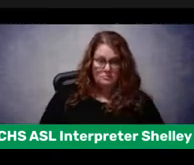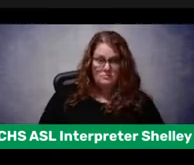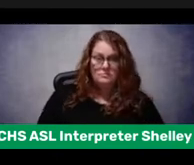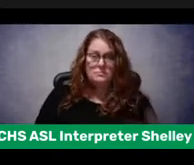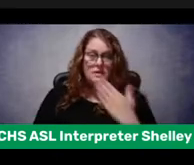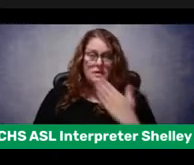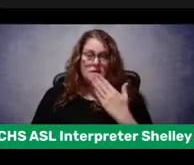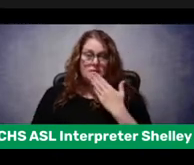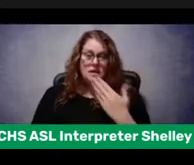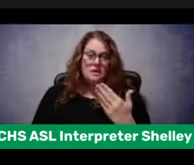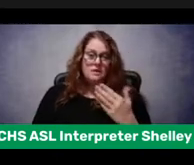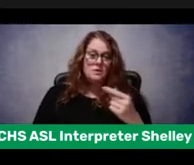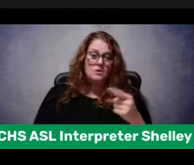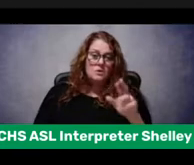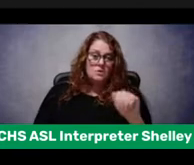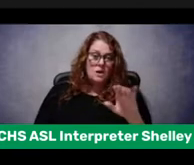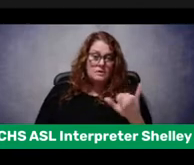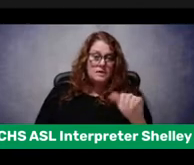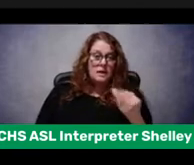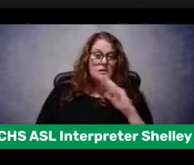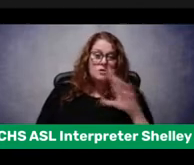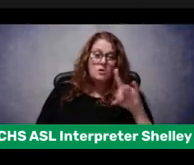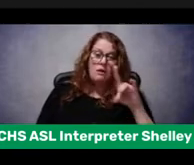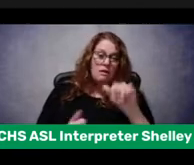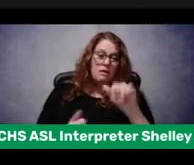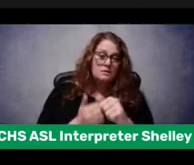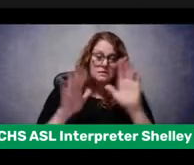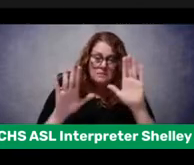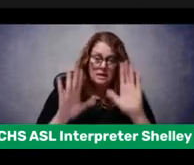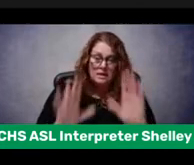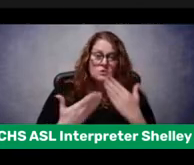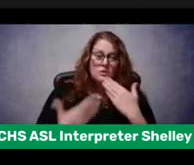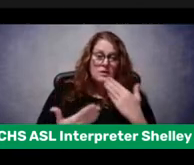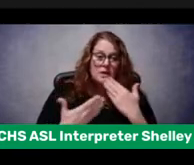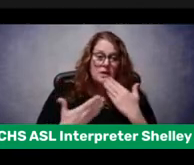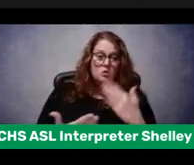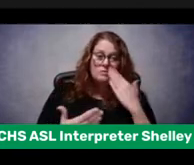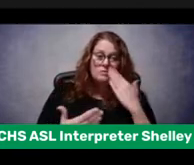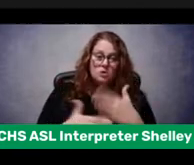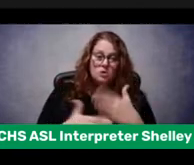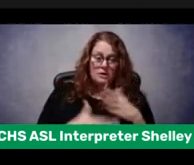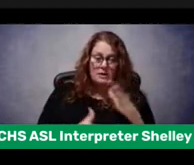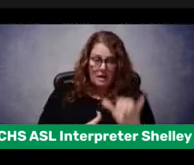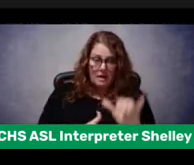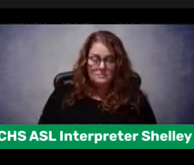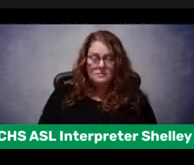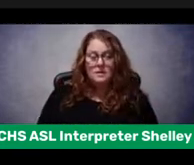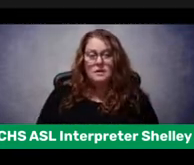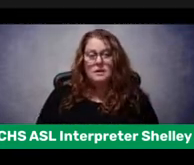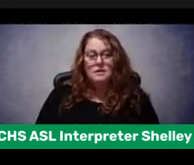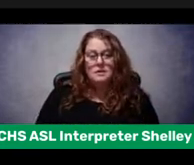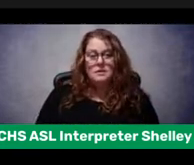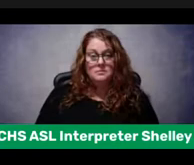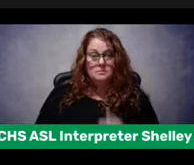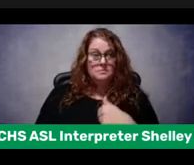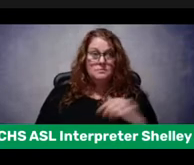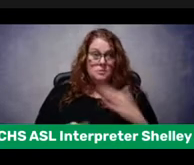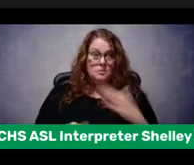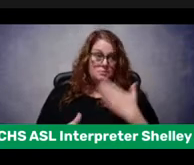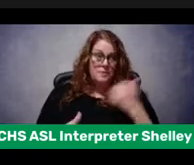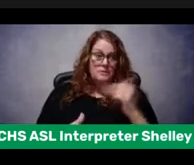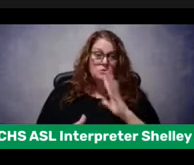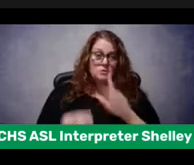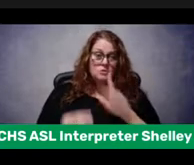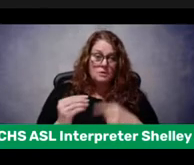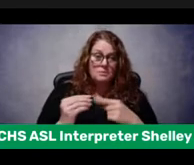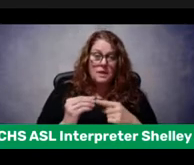Thank you, Graciela. Your eloquence is always magnificent, so thank you for sharing that. I will do my best to talk